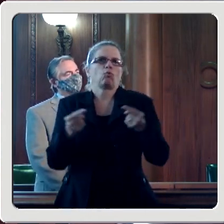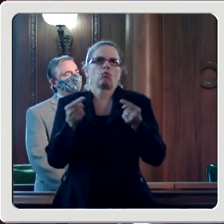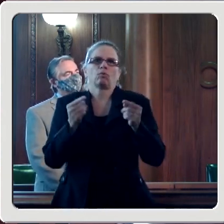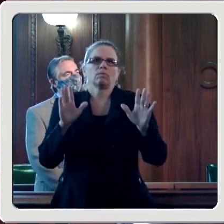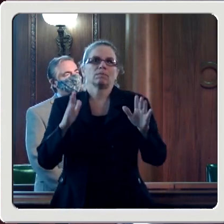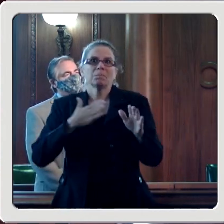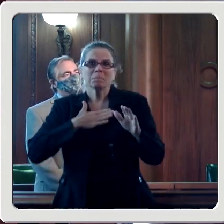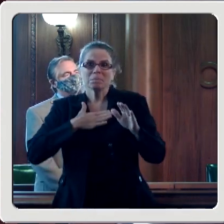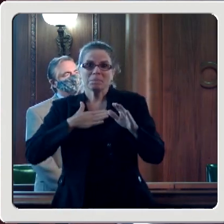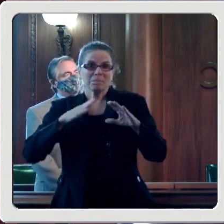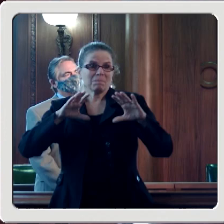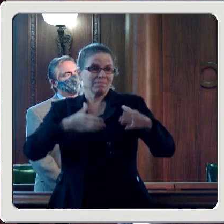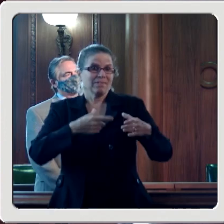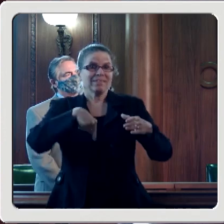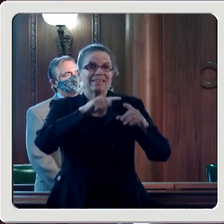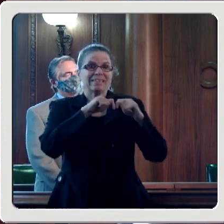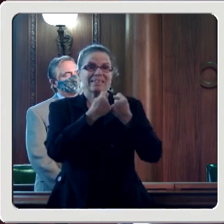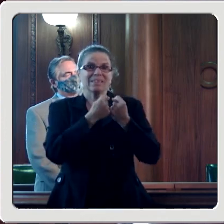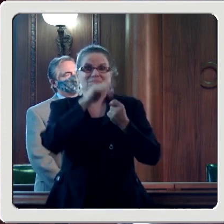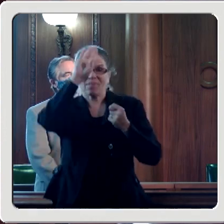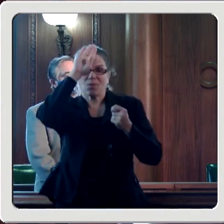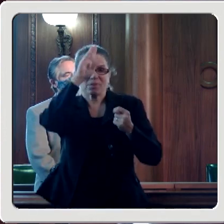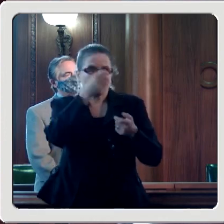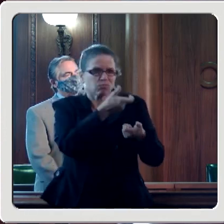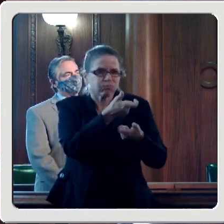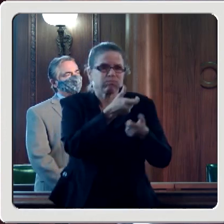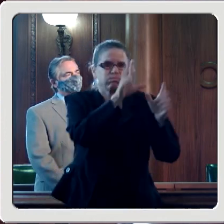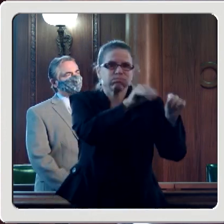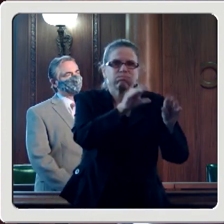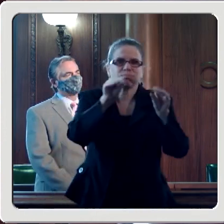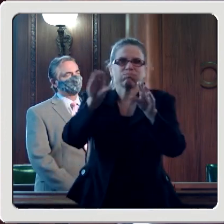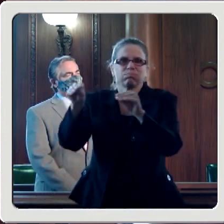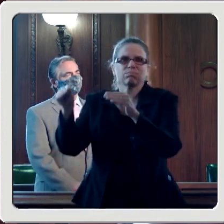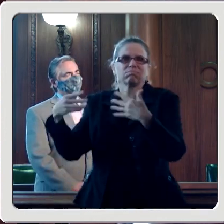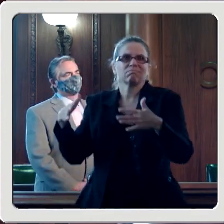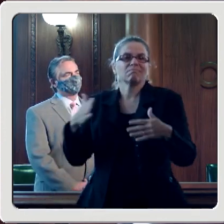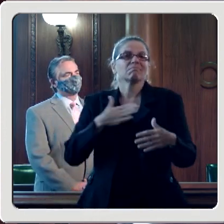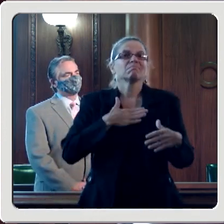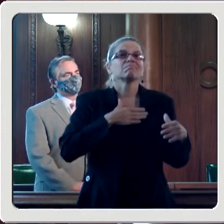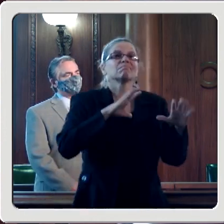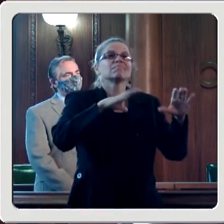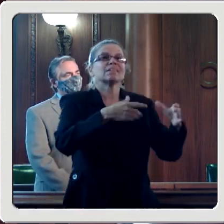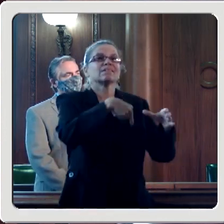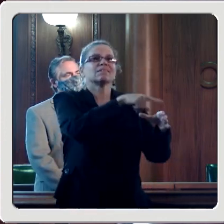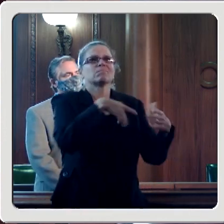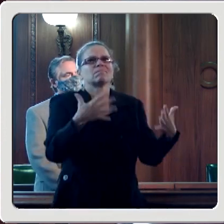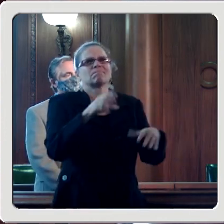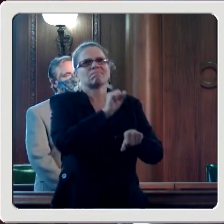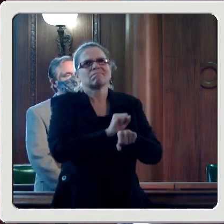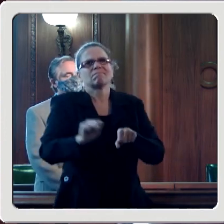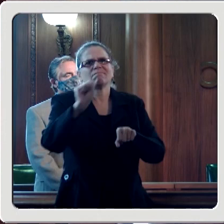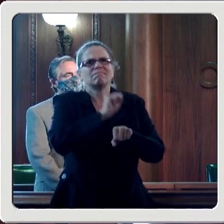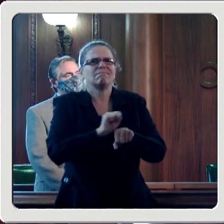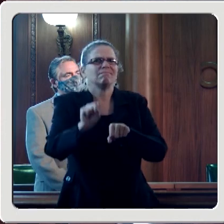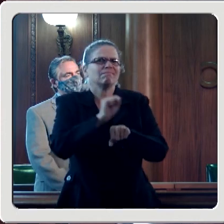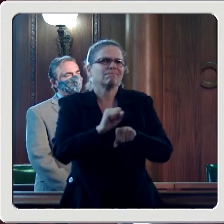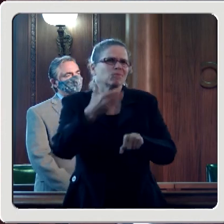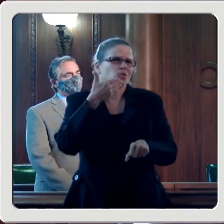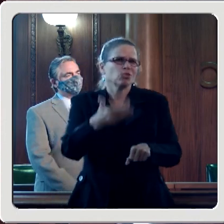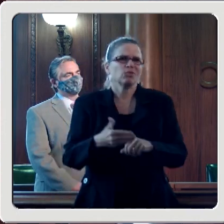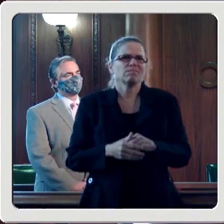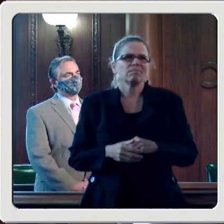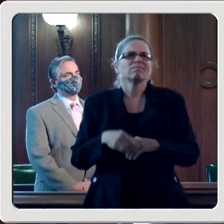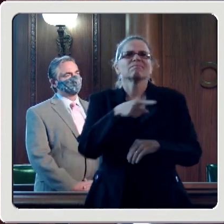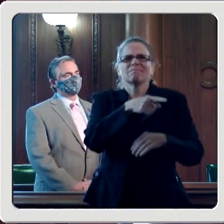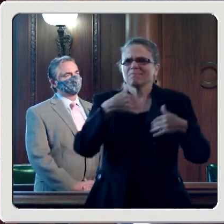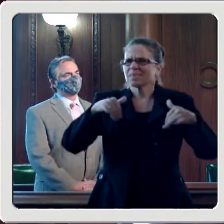The members of the department have been doing a great job during these difficult times, making sure the stations are clean, everybody's being protected and serving the city.